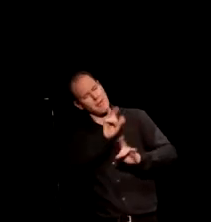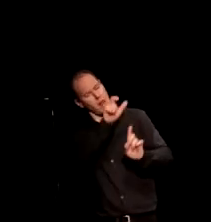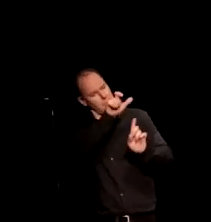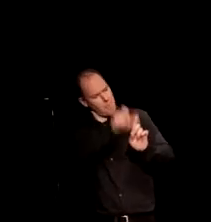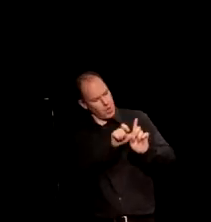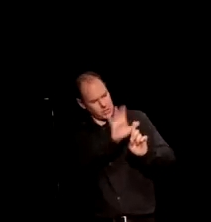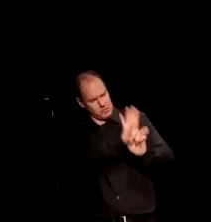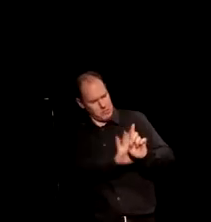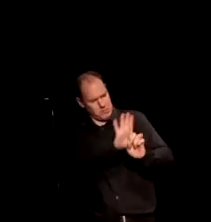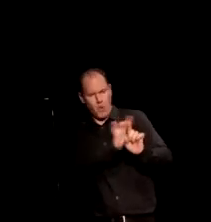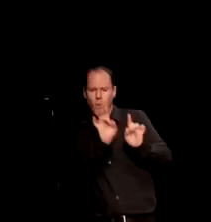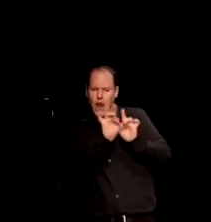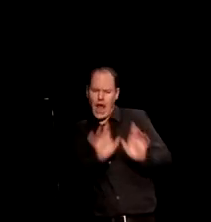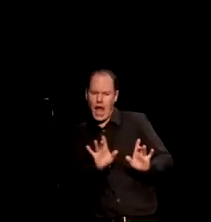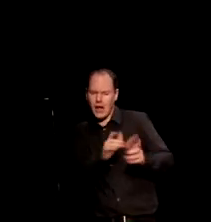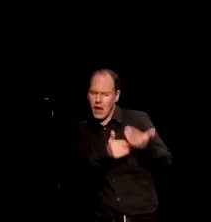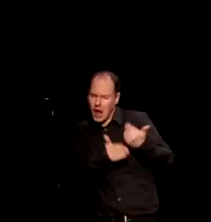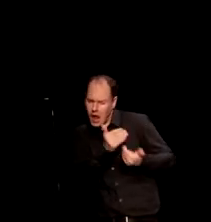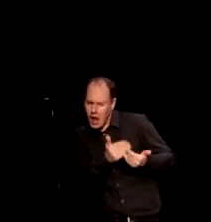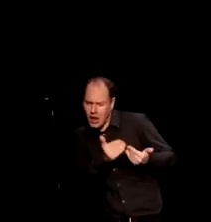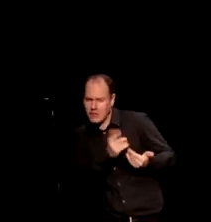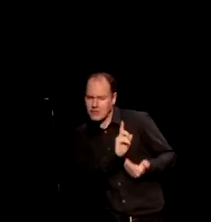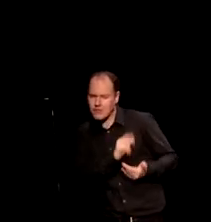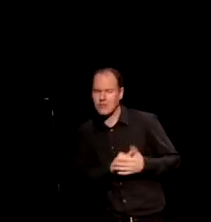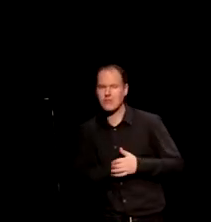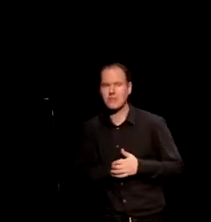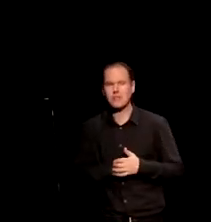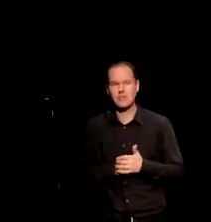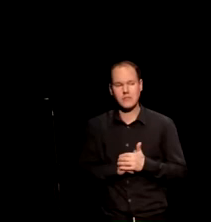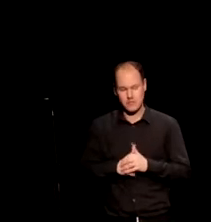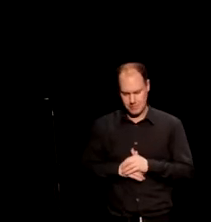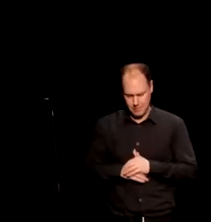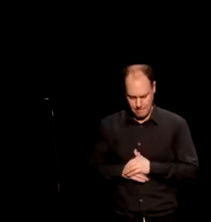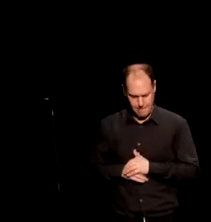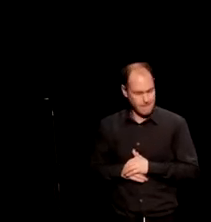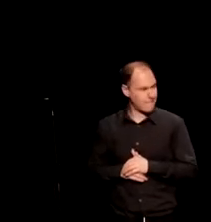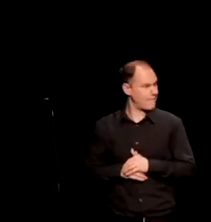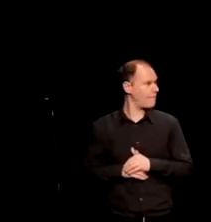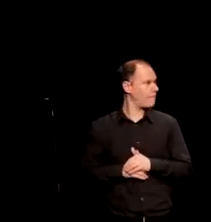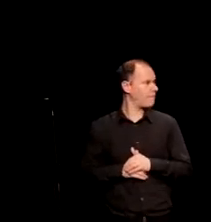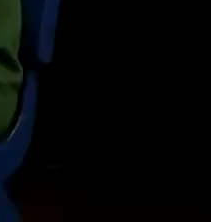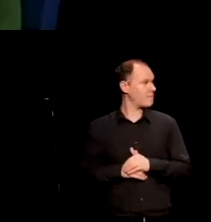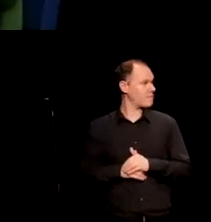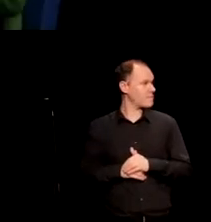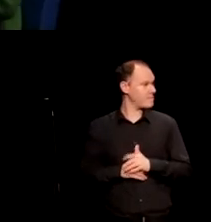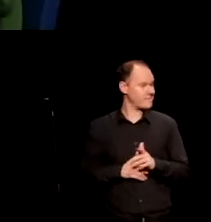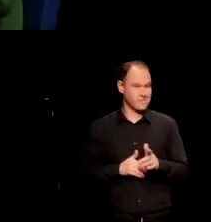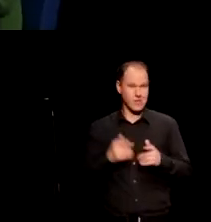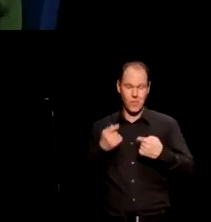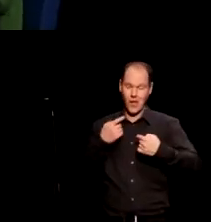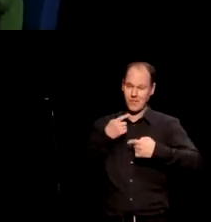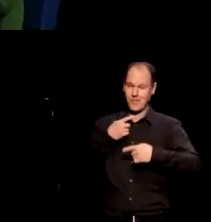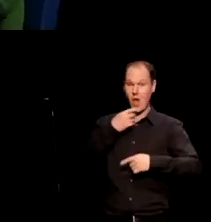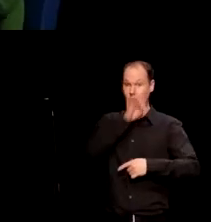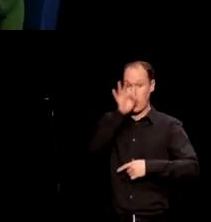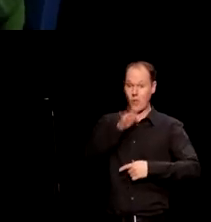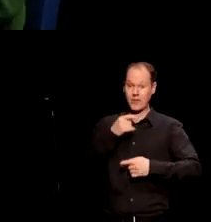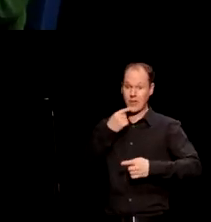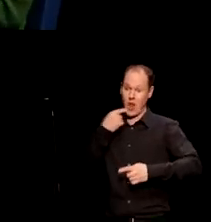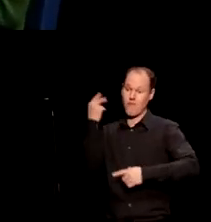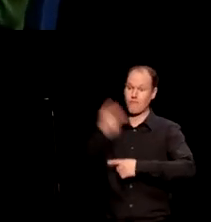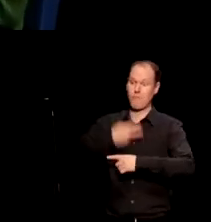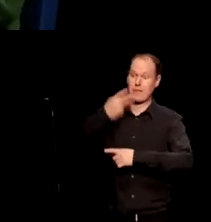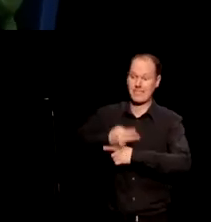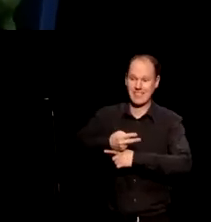person, and someone that was living and learning at that time? So just before you answer, I'm just going to repeat the question for the benefit of